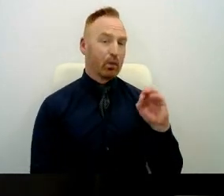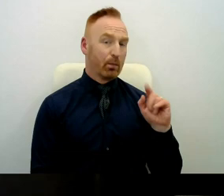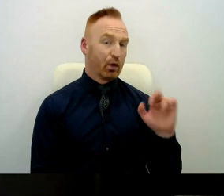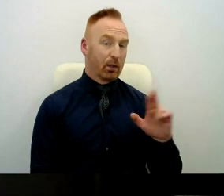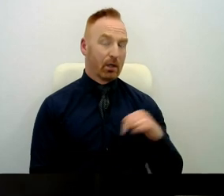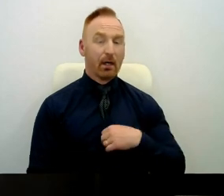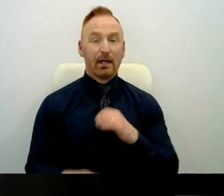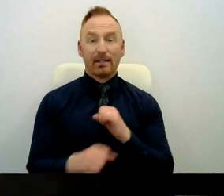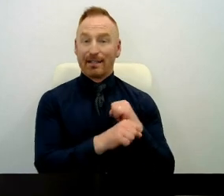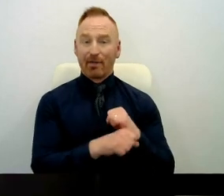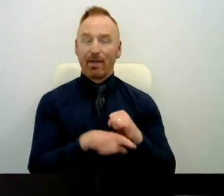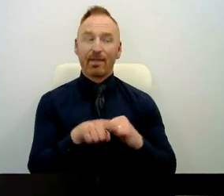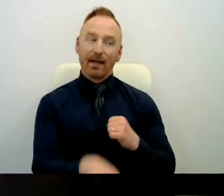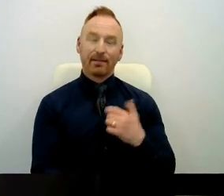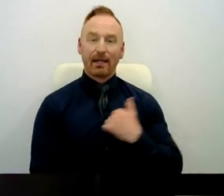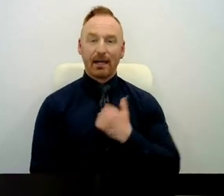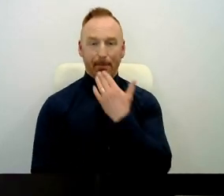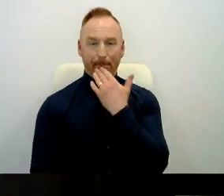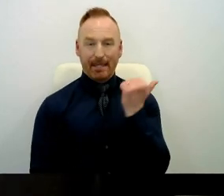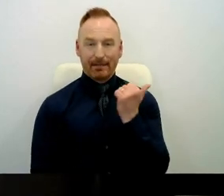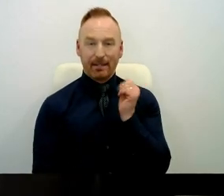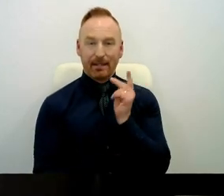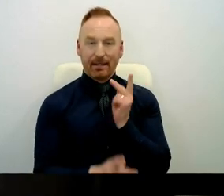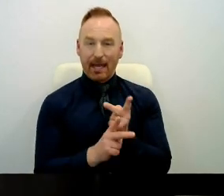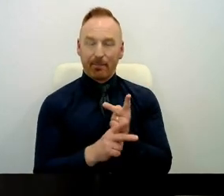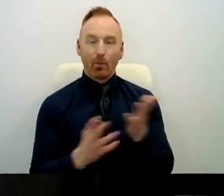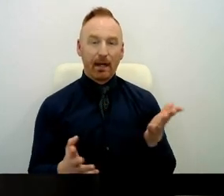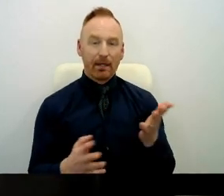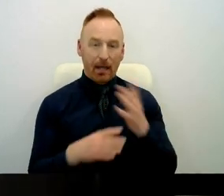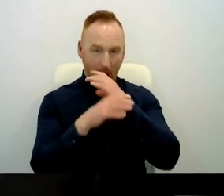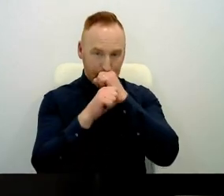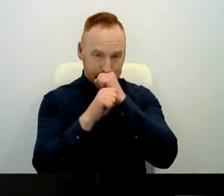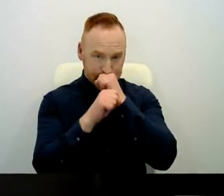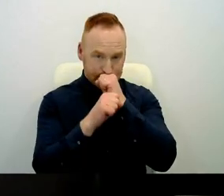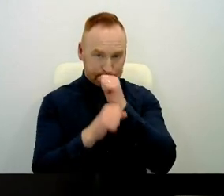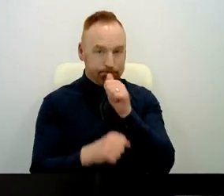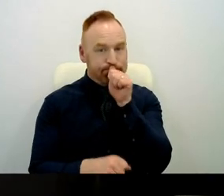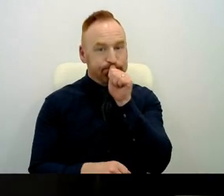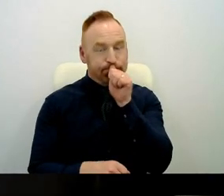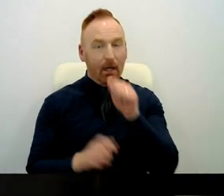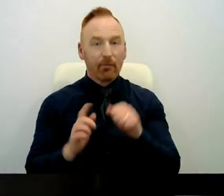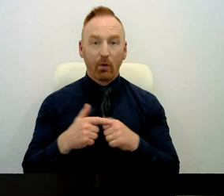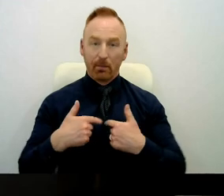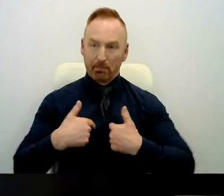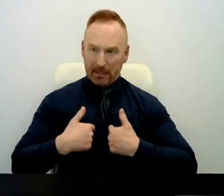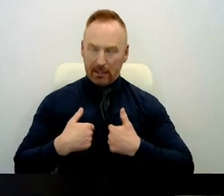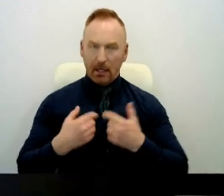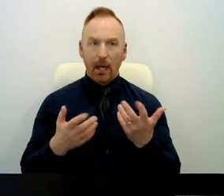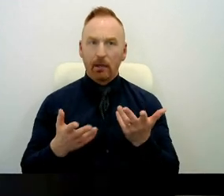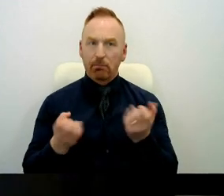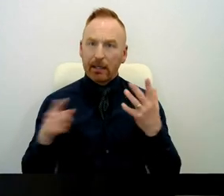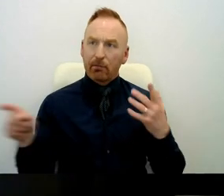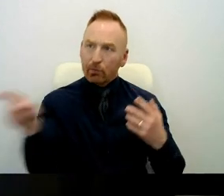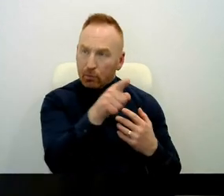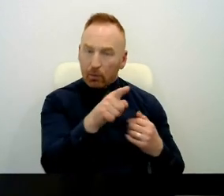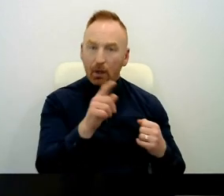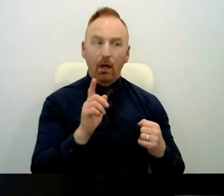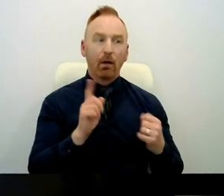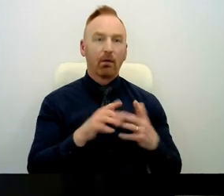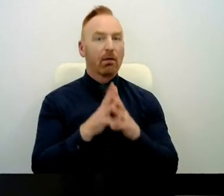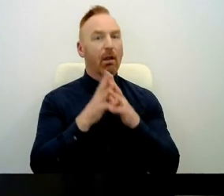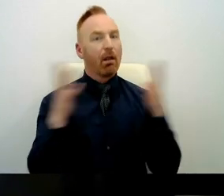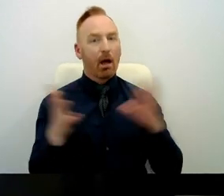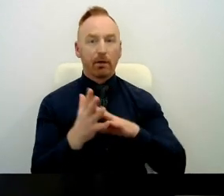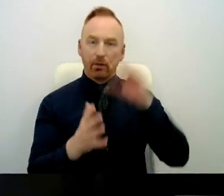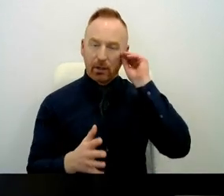that slavery is Canada's best kept secret. For many of us, including me, there's a lot to uncover about this and a lot